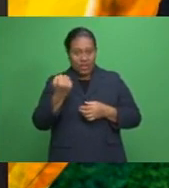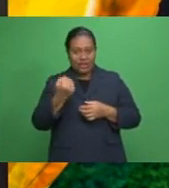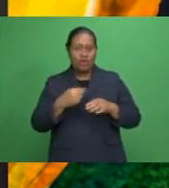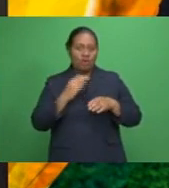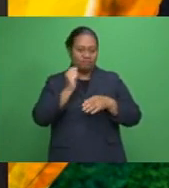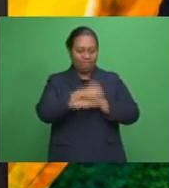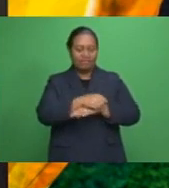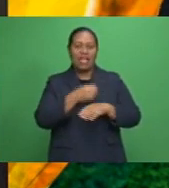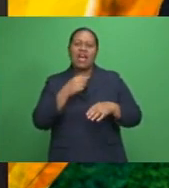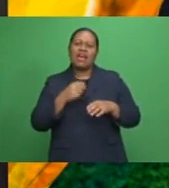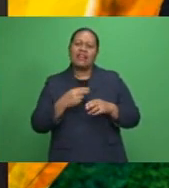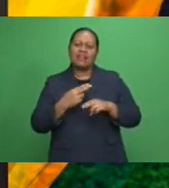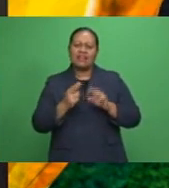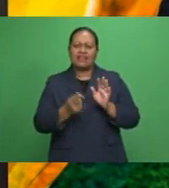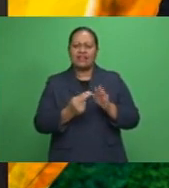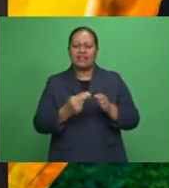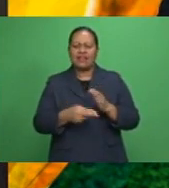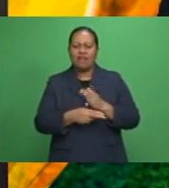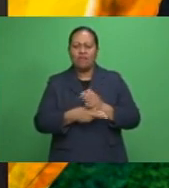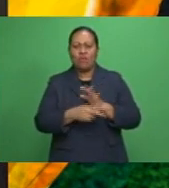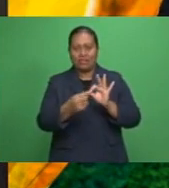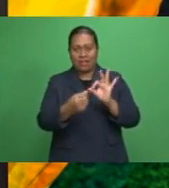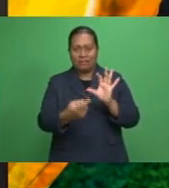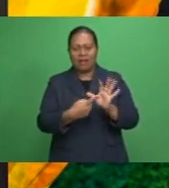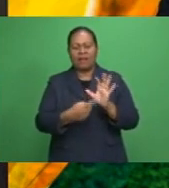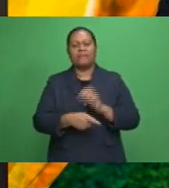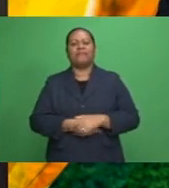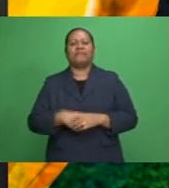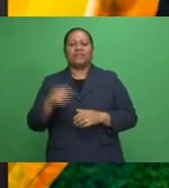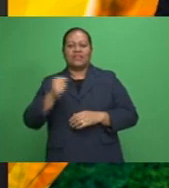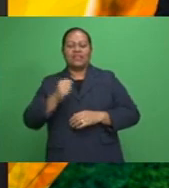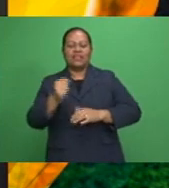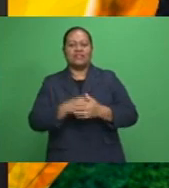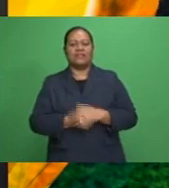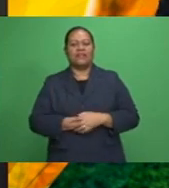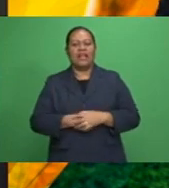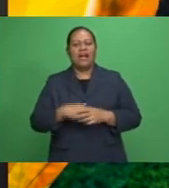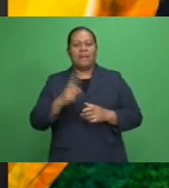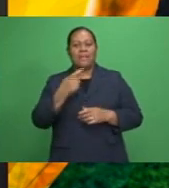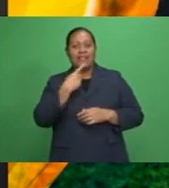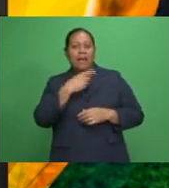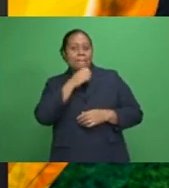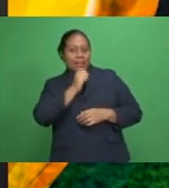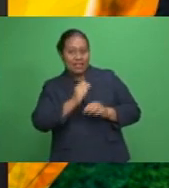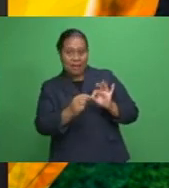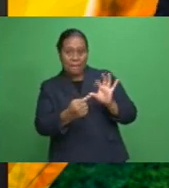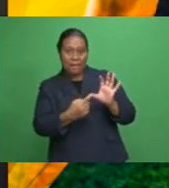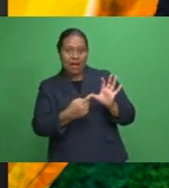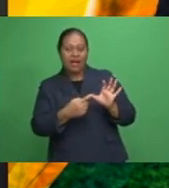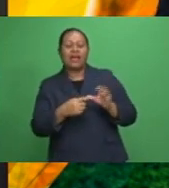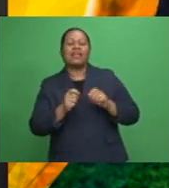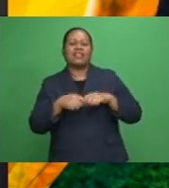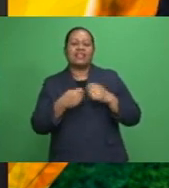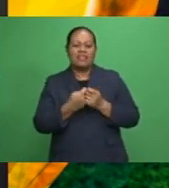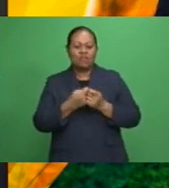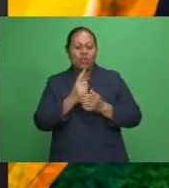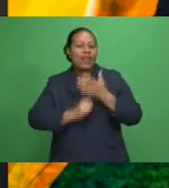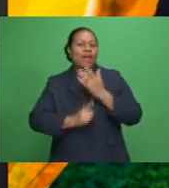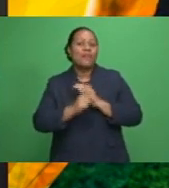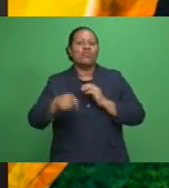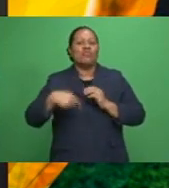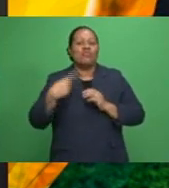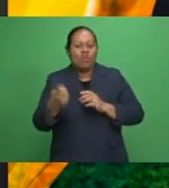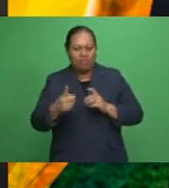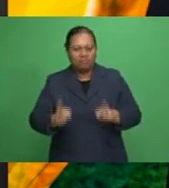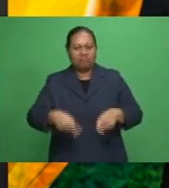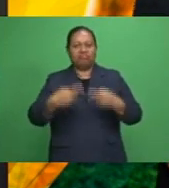Premier League, Ba expect the Blues to be a different beast altogether. The men in black take on Lautoka at Churchill Park tomorrow. Aquila